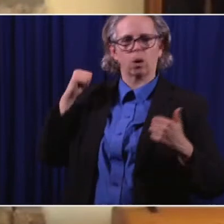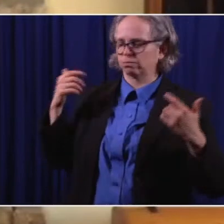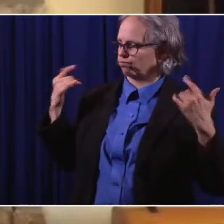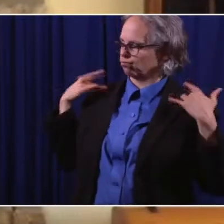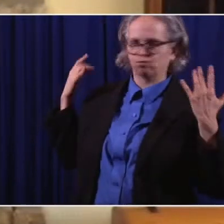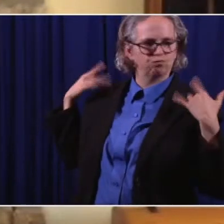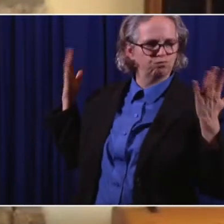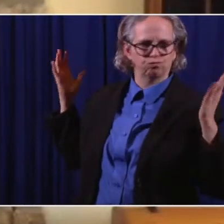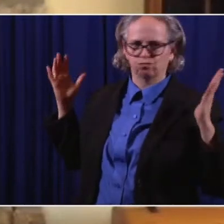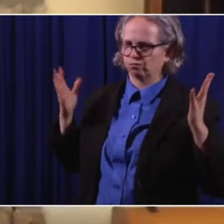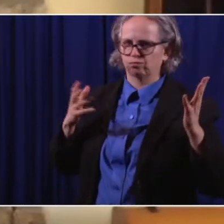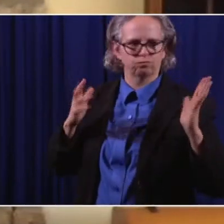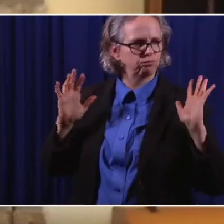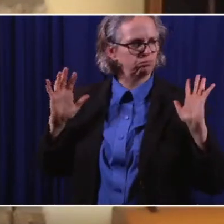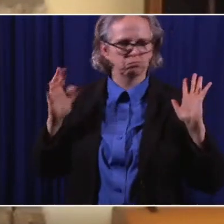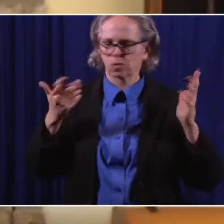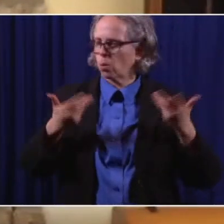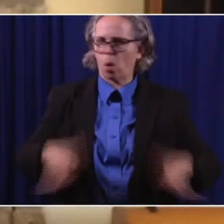tickets. So,